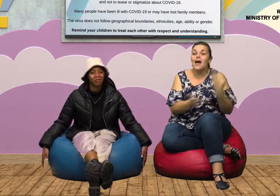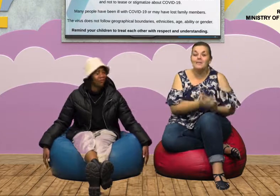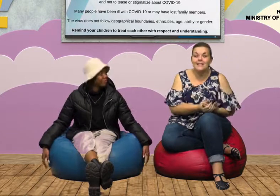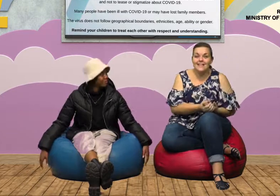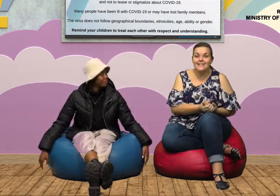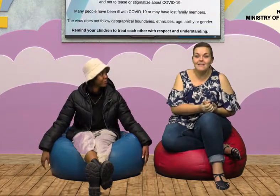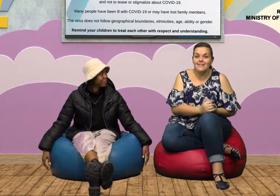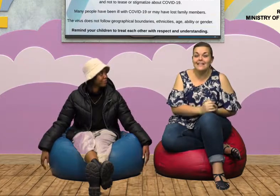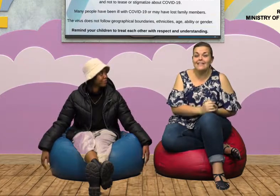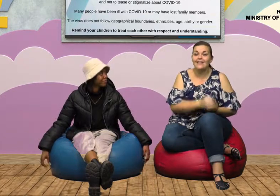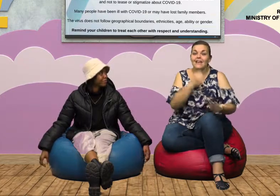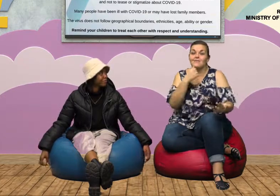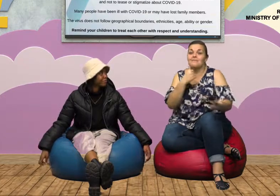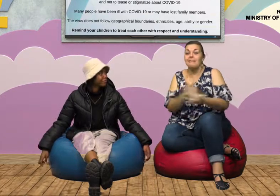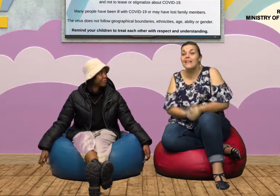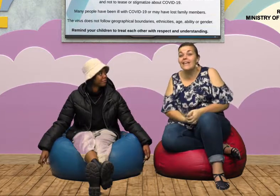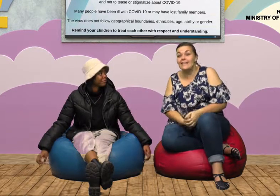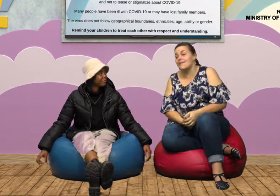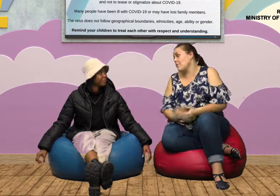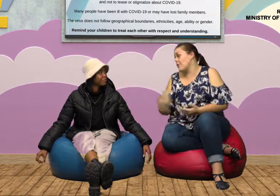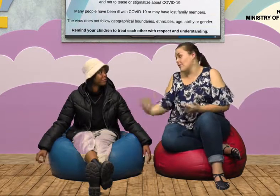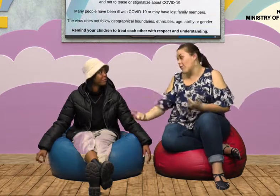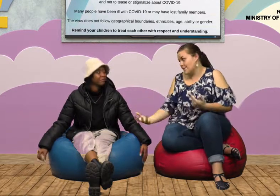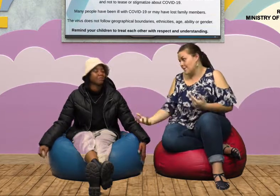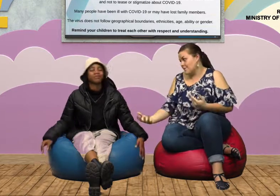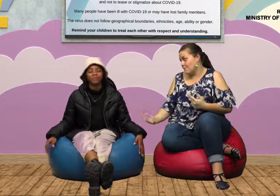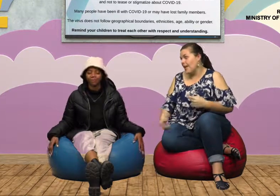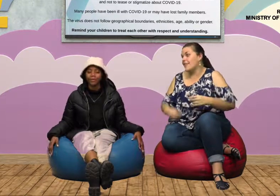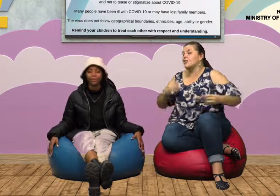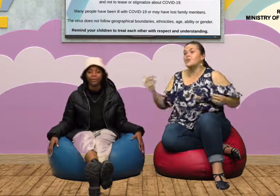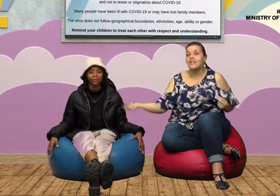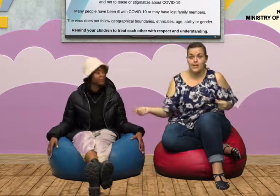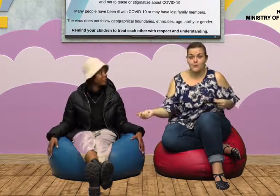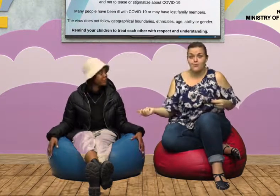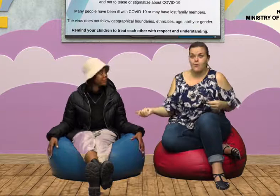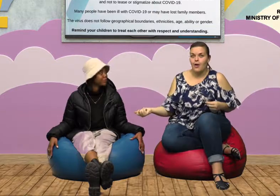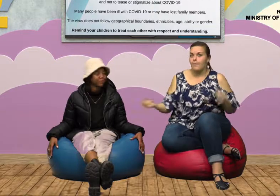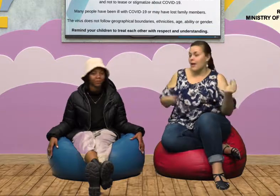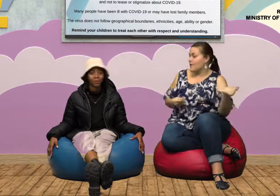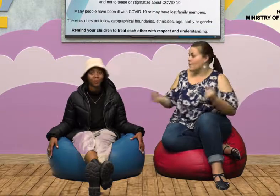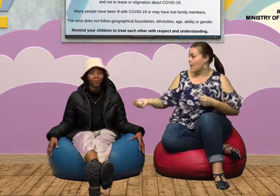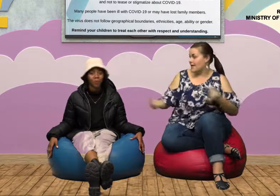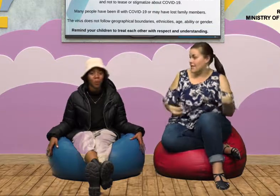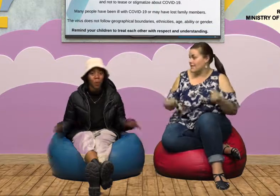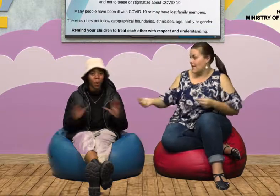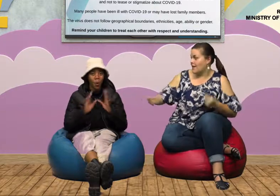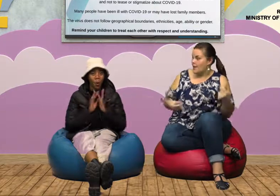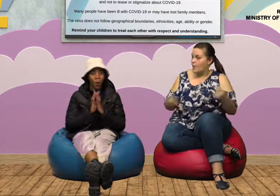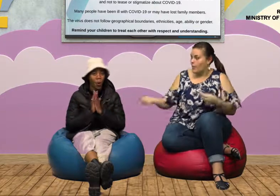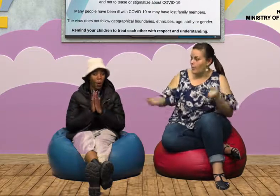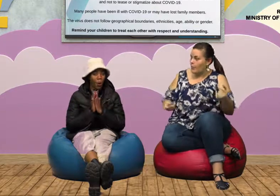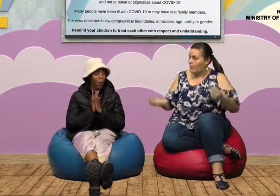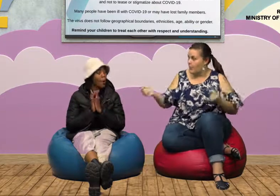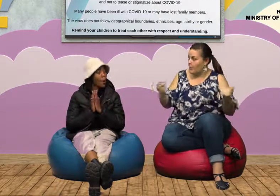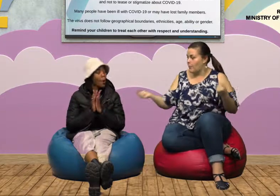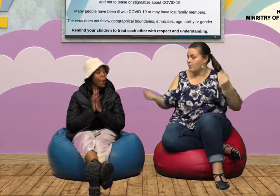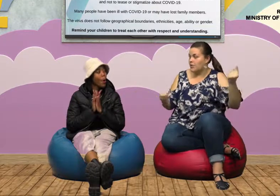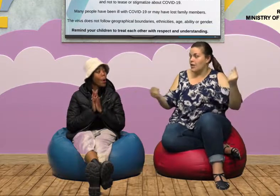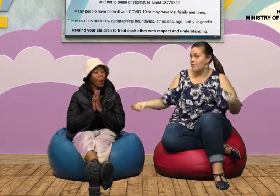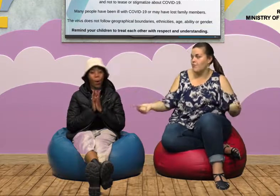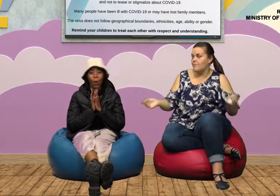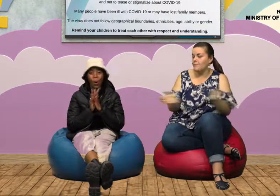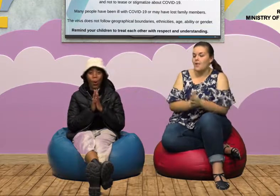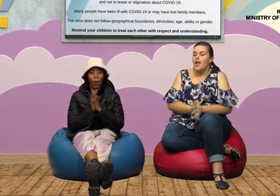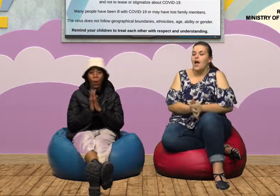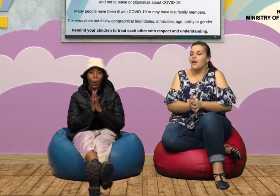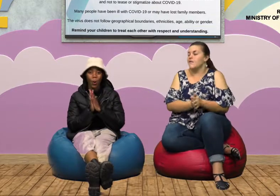So I'm going to say something and Desiree has to immediately tell me what the opposite would be and then she gets to go. But it has to go like this, ne? Boom, boom, boom, boom, boom, shake